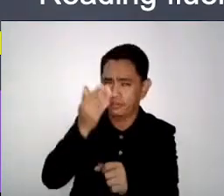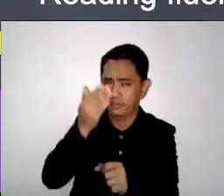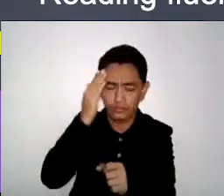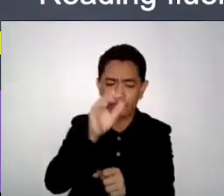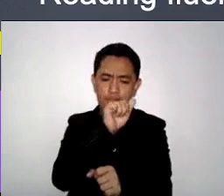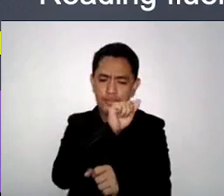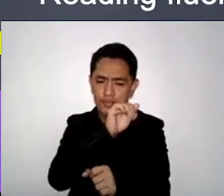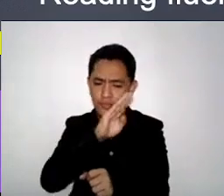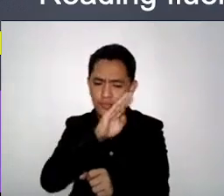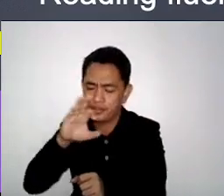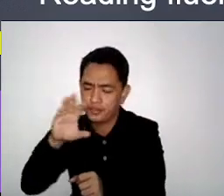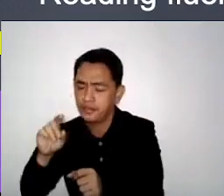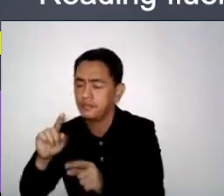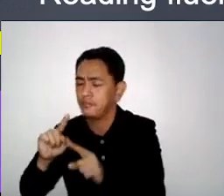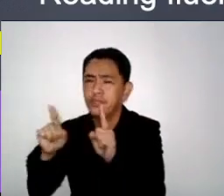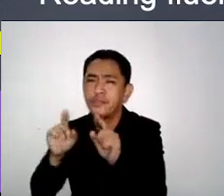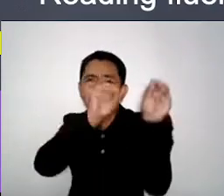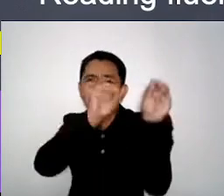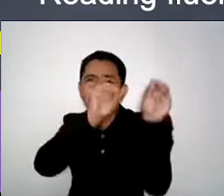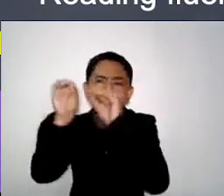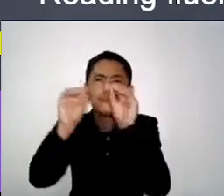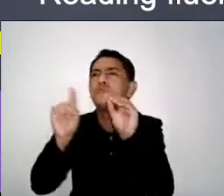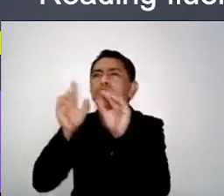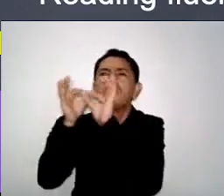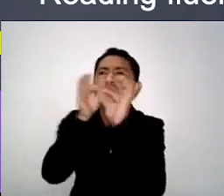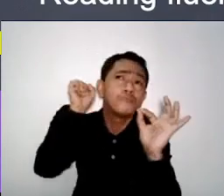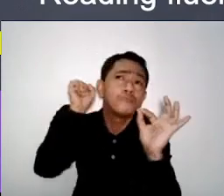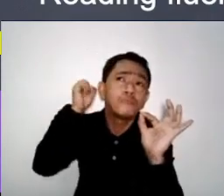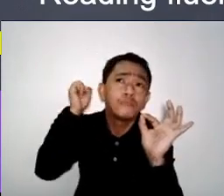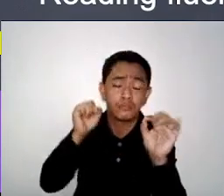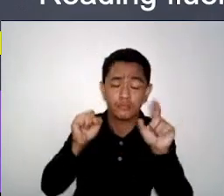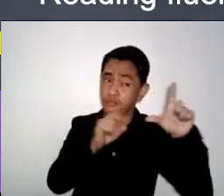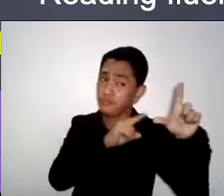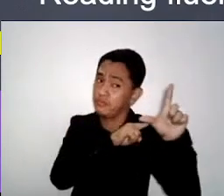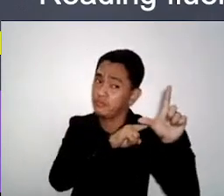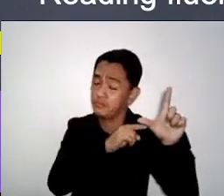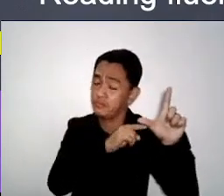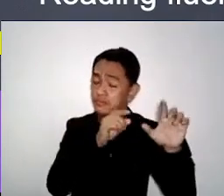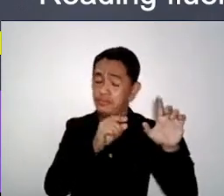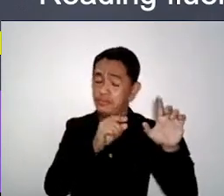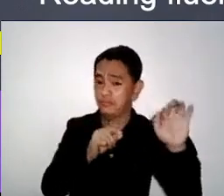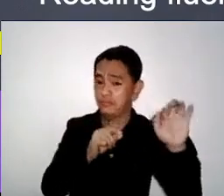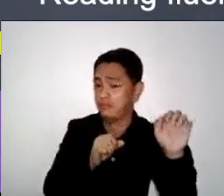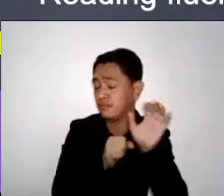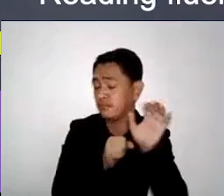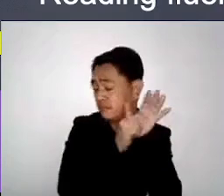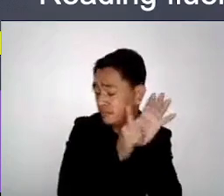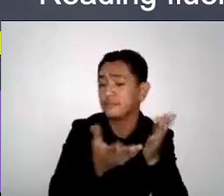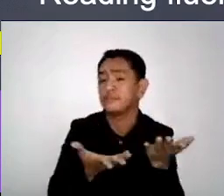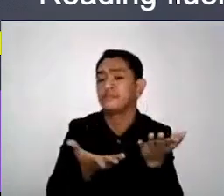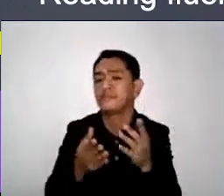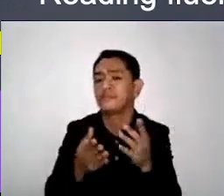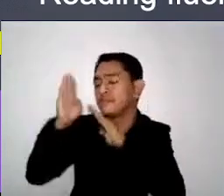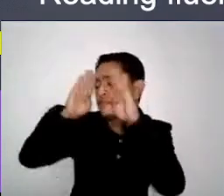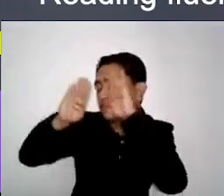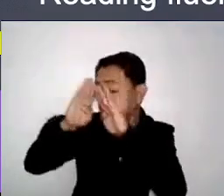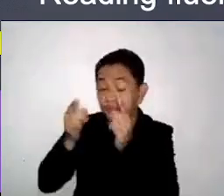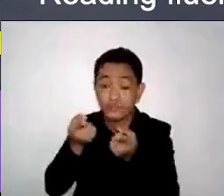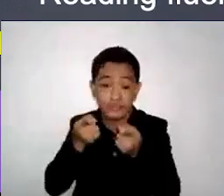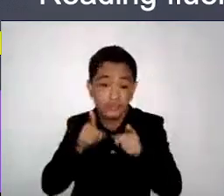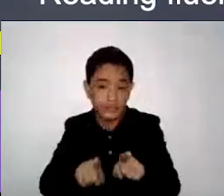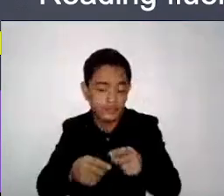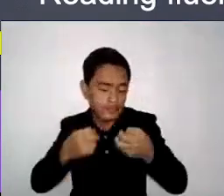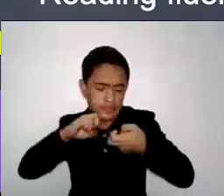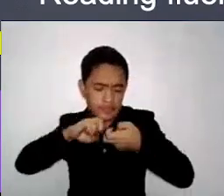what sound is related to the letter symbol. Another problematic scenario could be difficulties in blending